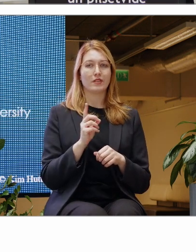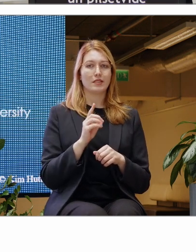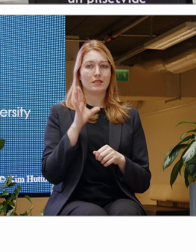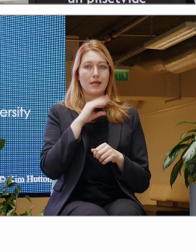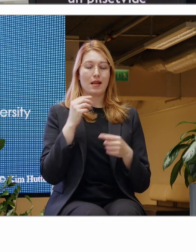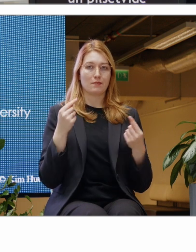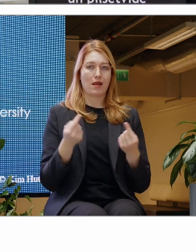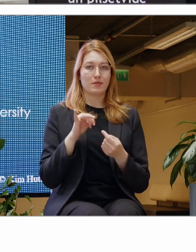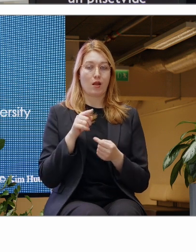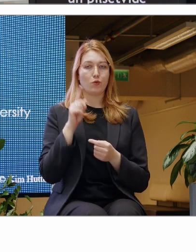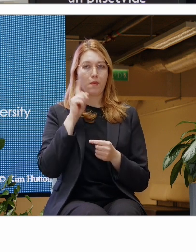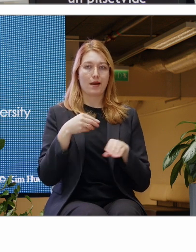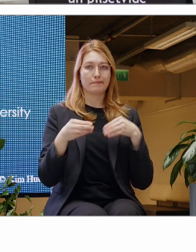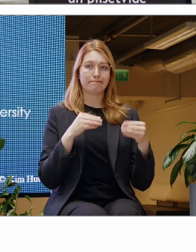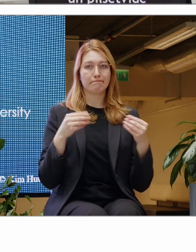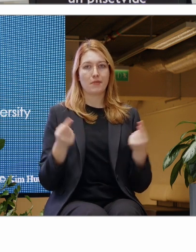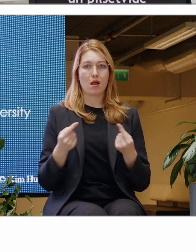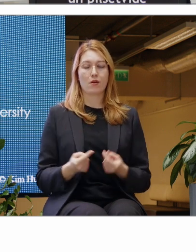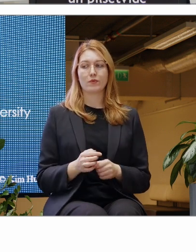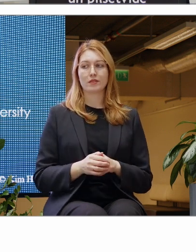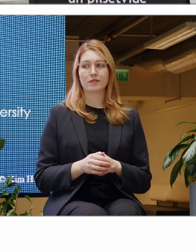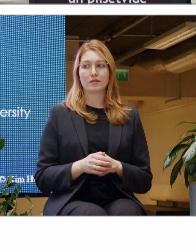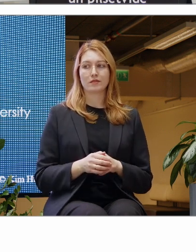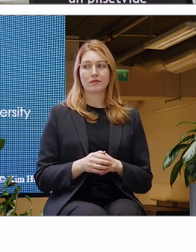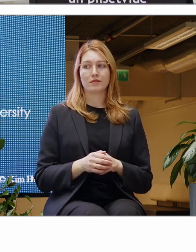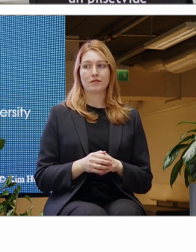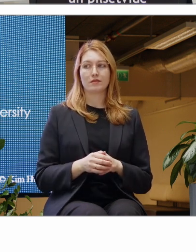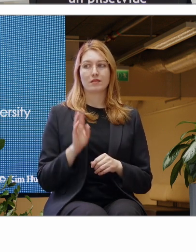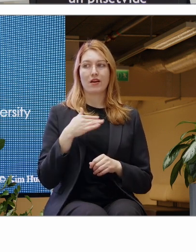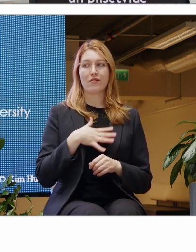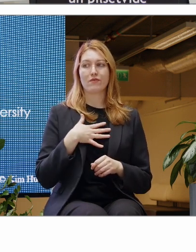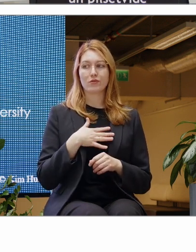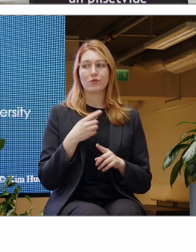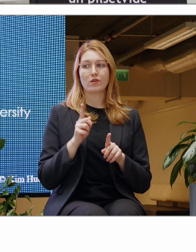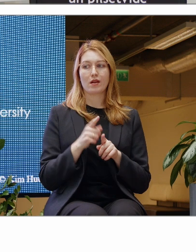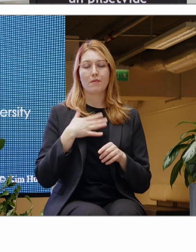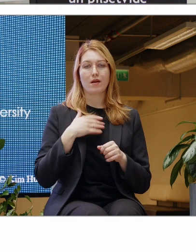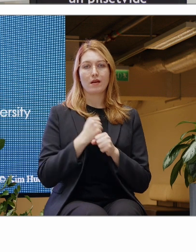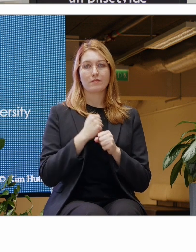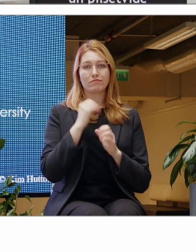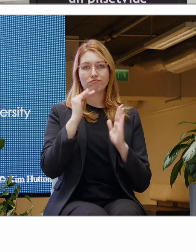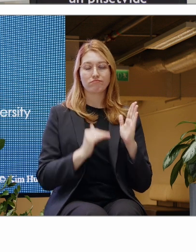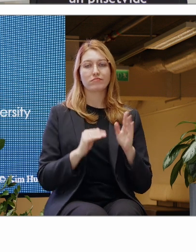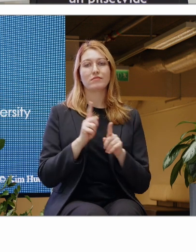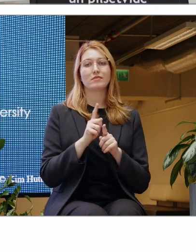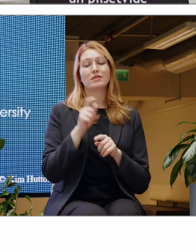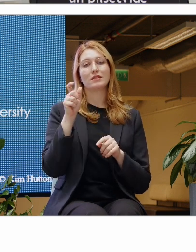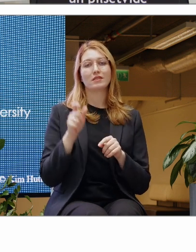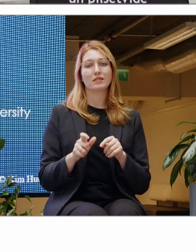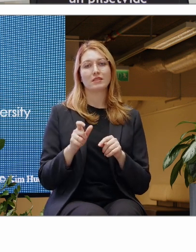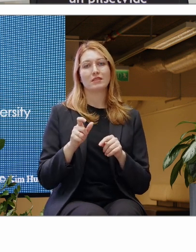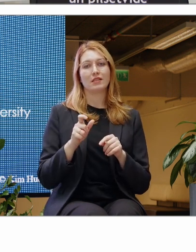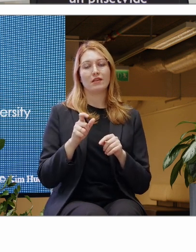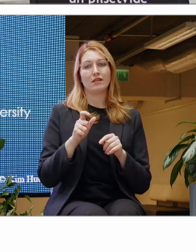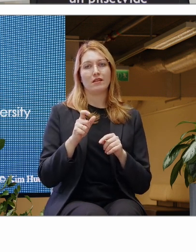effective. So I'm not going to list all of these, but as a physio, obviously all of my career, I've looked at human capability